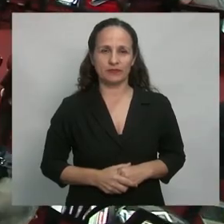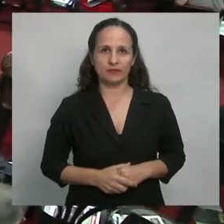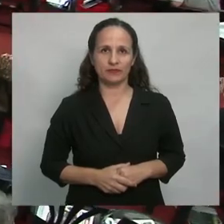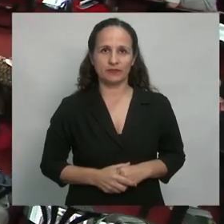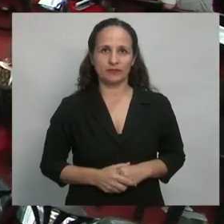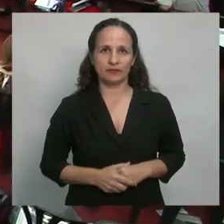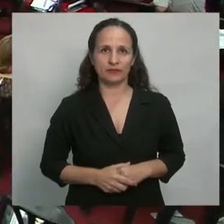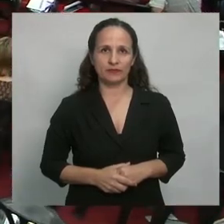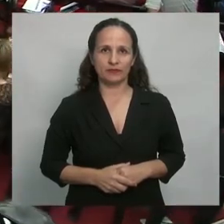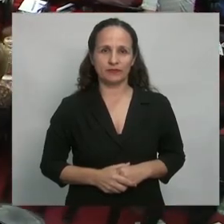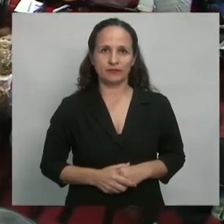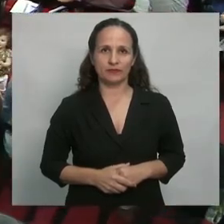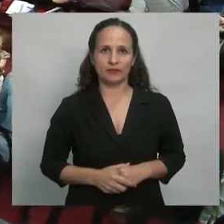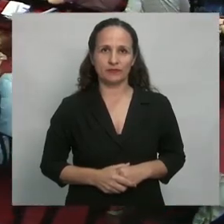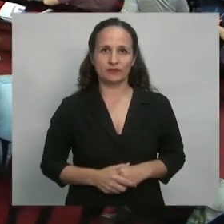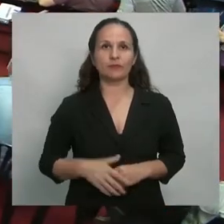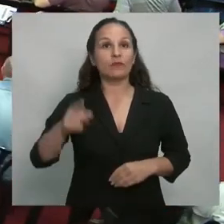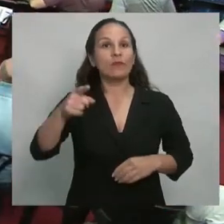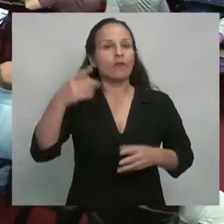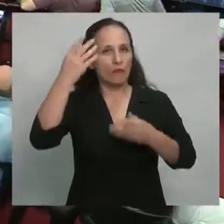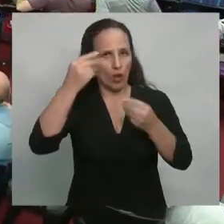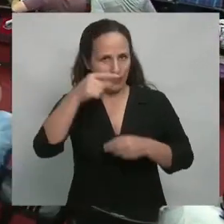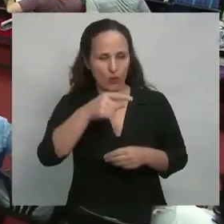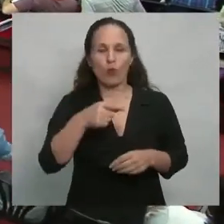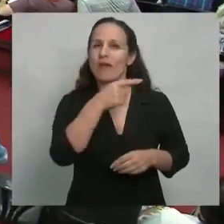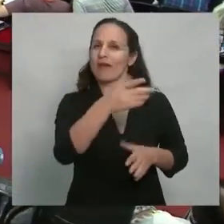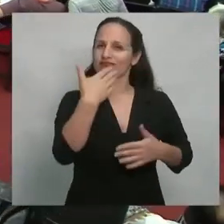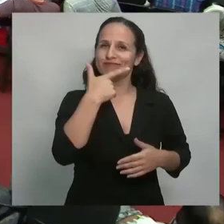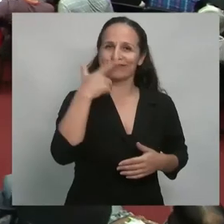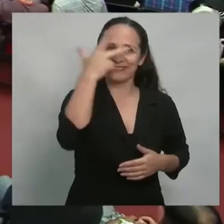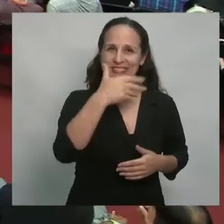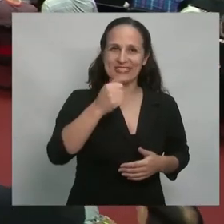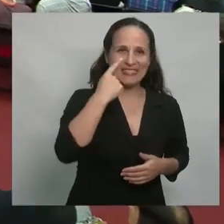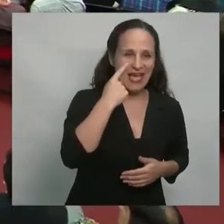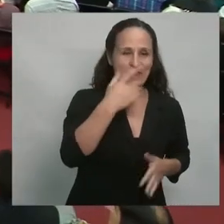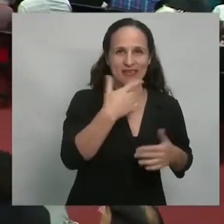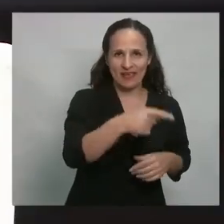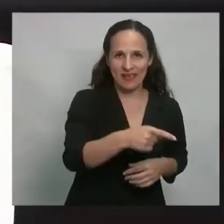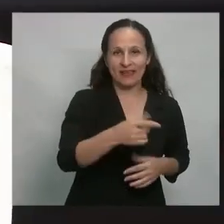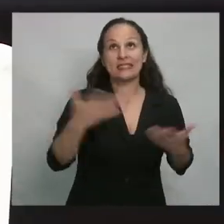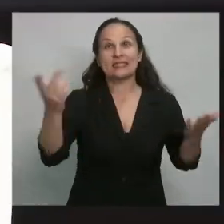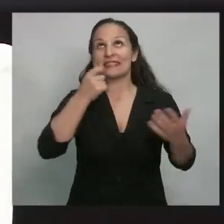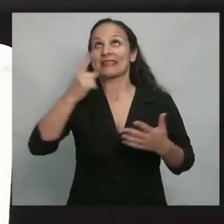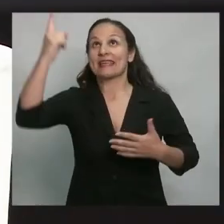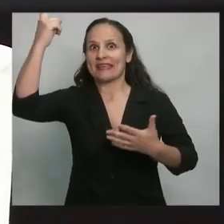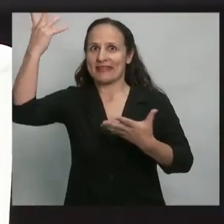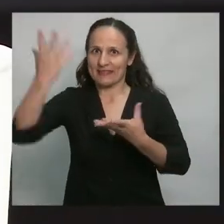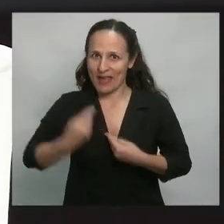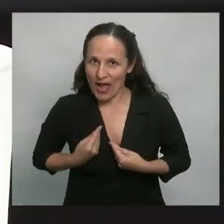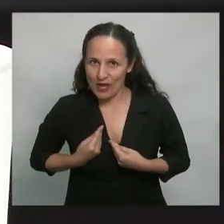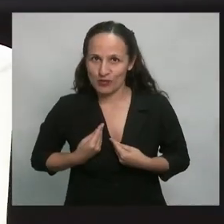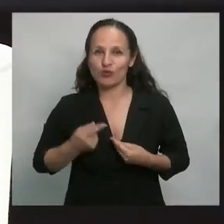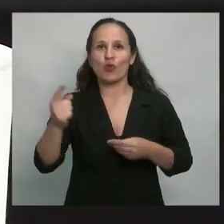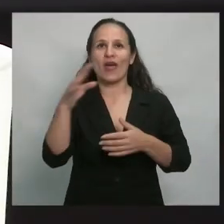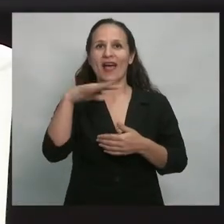No se preocupen que lo que Sidney diga, si Alá nos ayuda, estará impreso